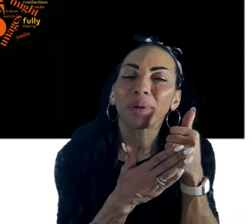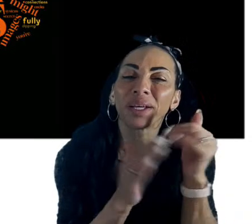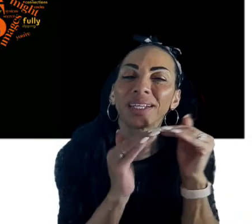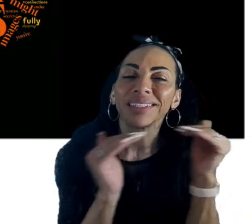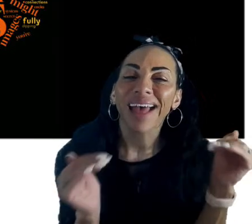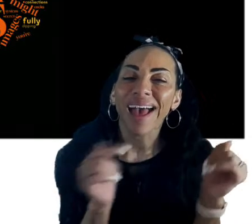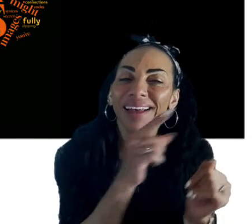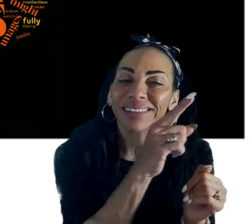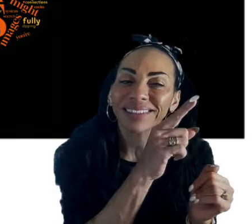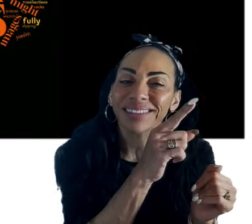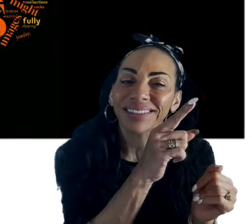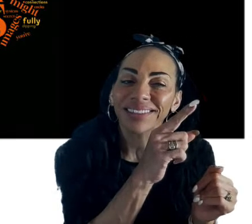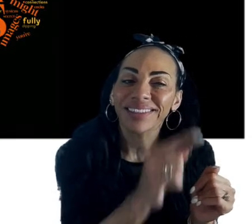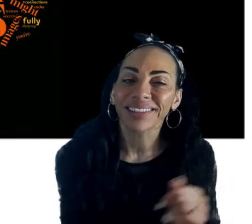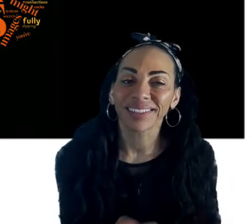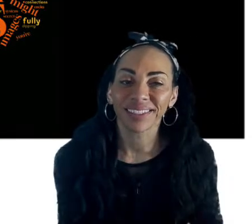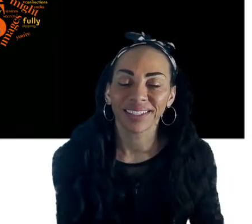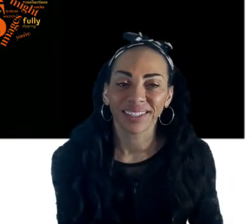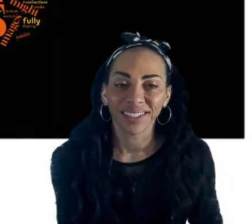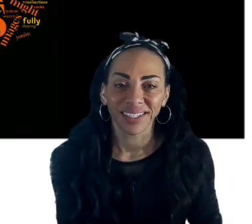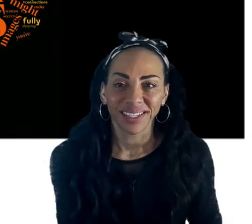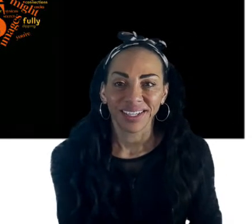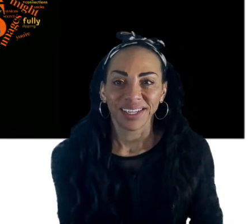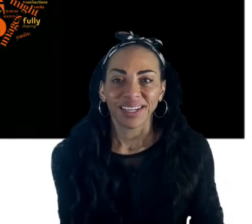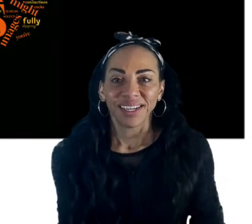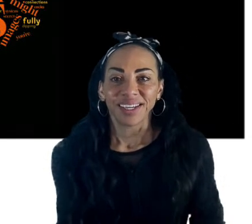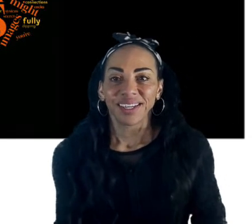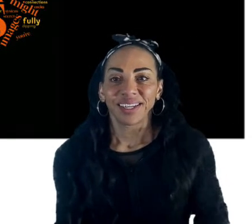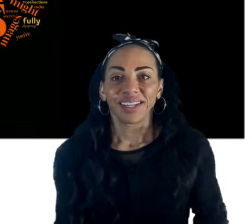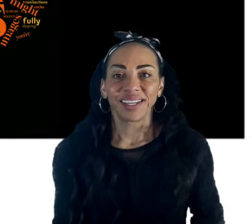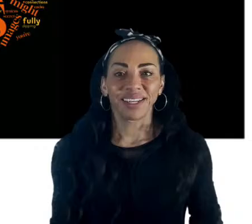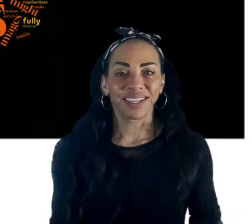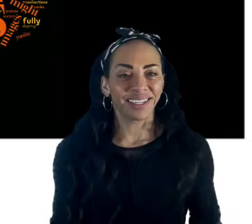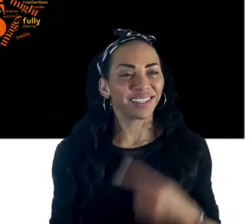because they thought that I was under 18.